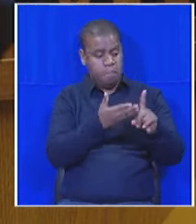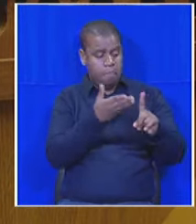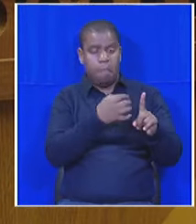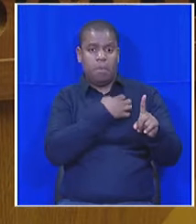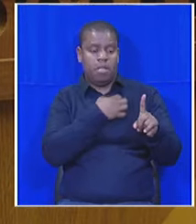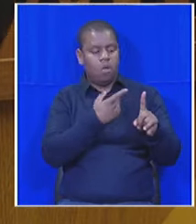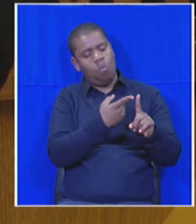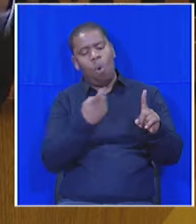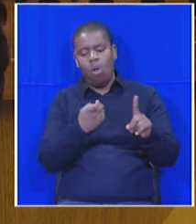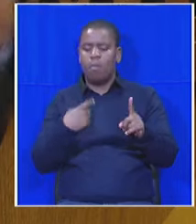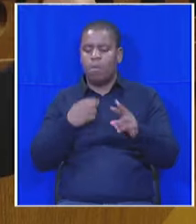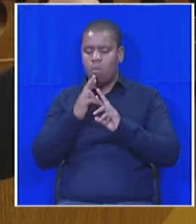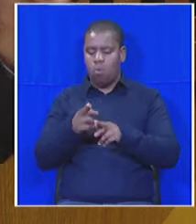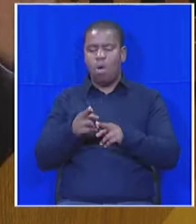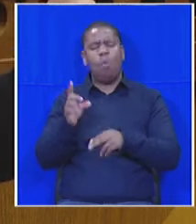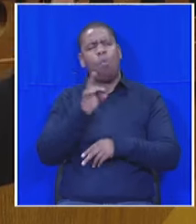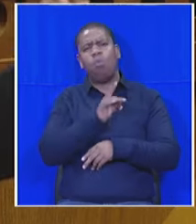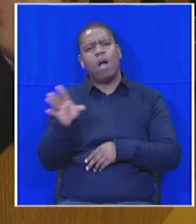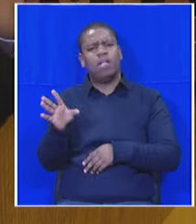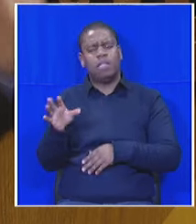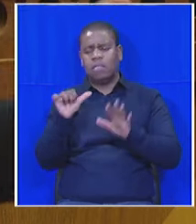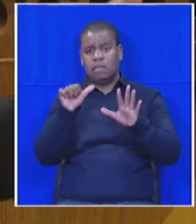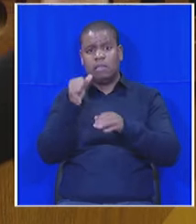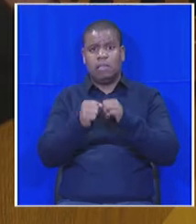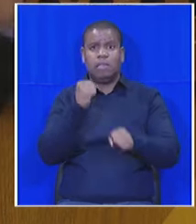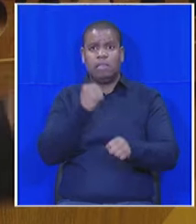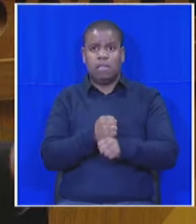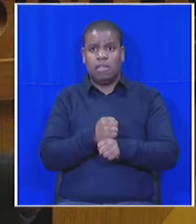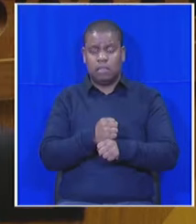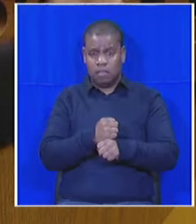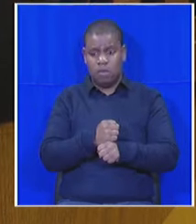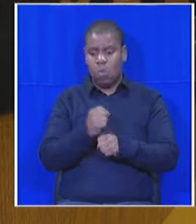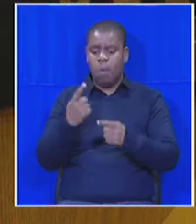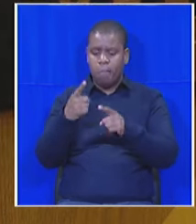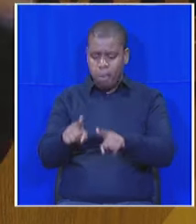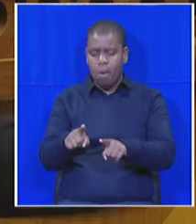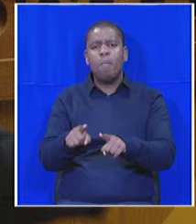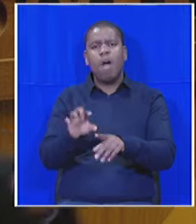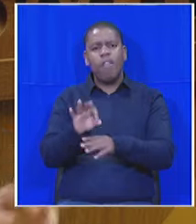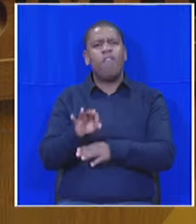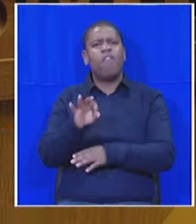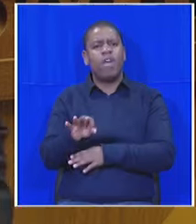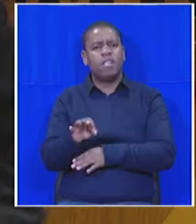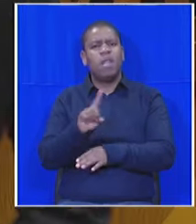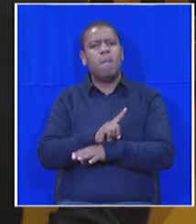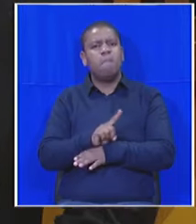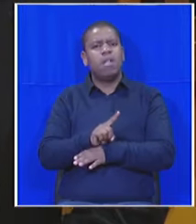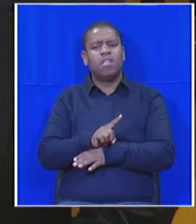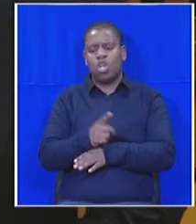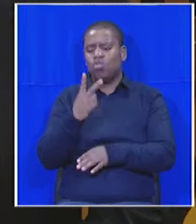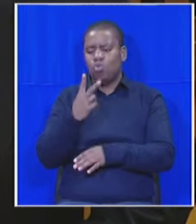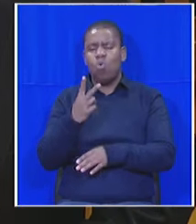accountable. She's visited the committee once in 6 years for 13 minutes, and she answered 2 questions. That's